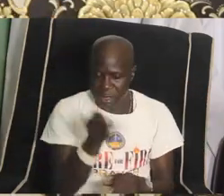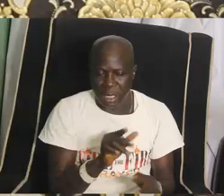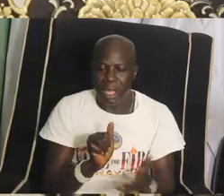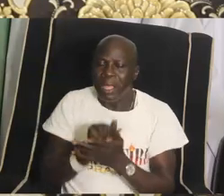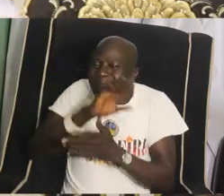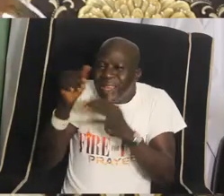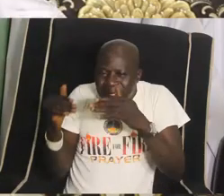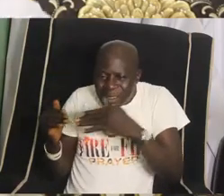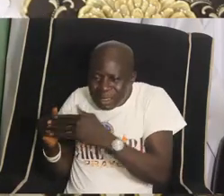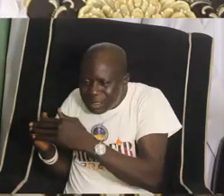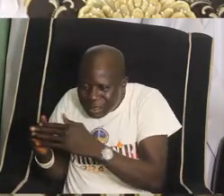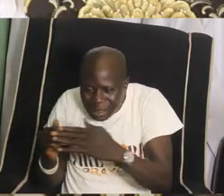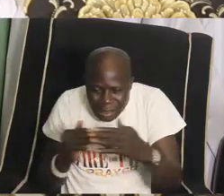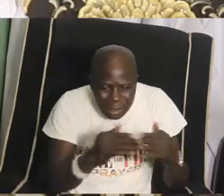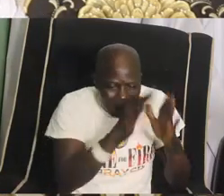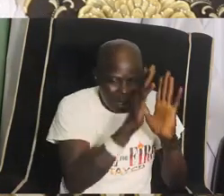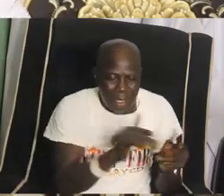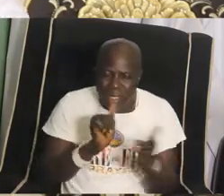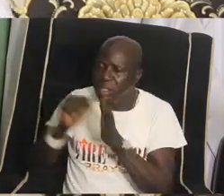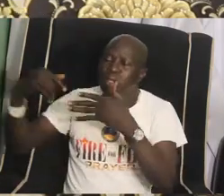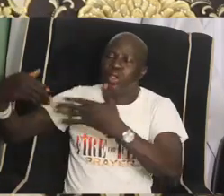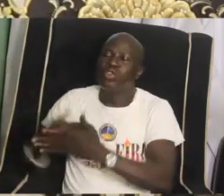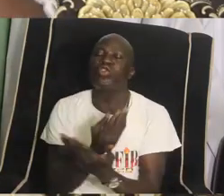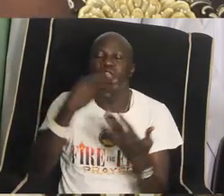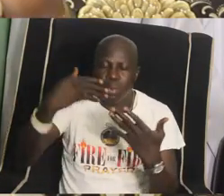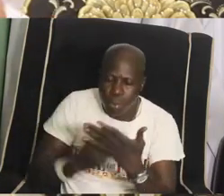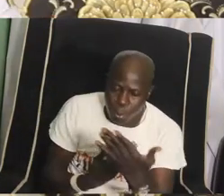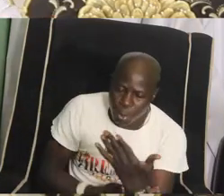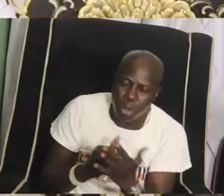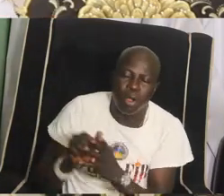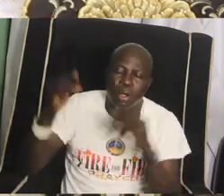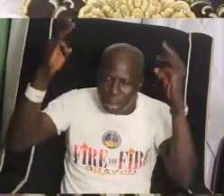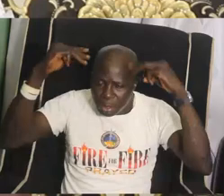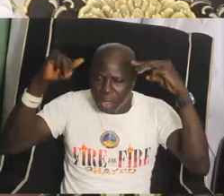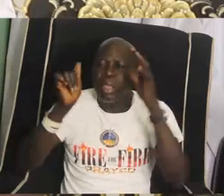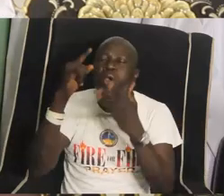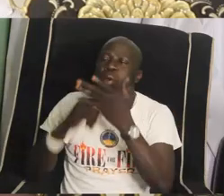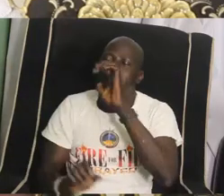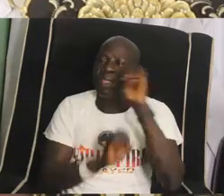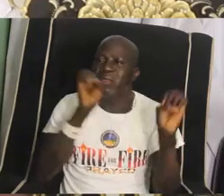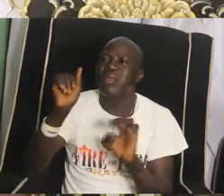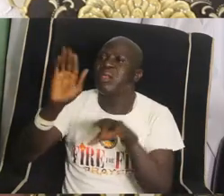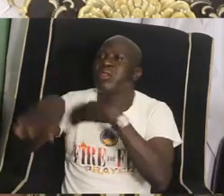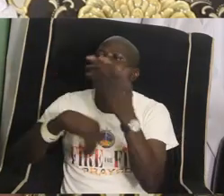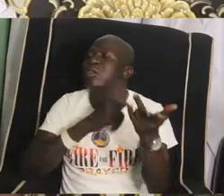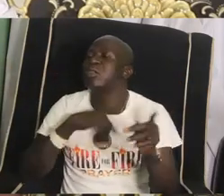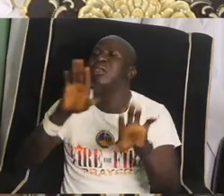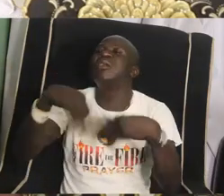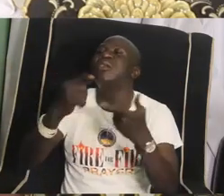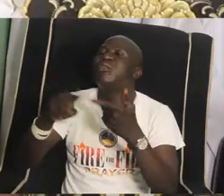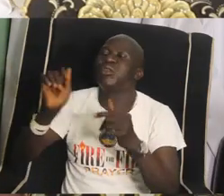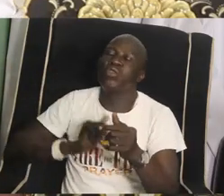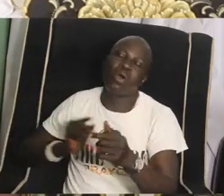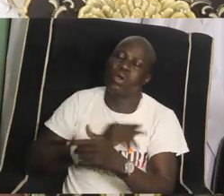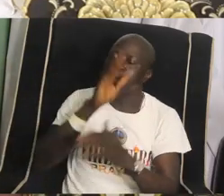sir. Itonle ni a fi se iyowuro. We do money just with instruction. Isonu wa fun wa lati wi fun yin le. Why is what the Lord has spoken to us to